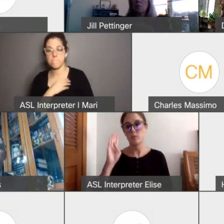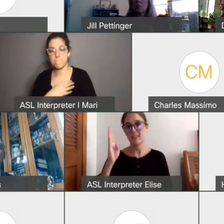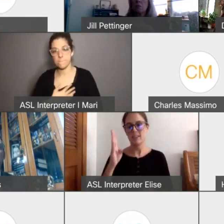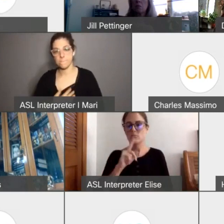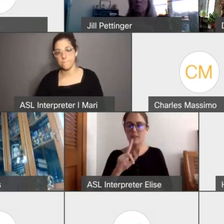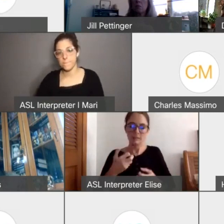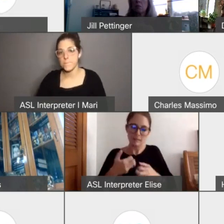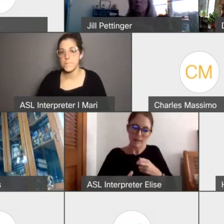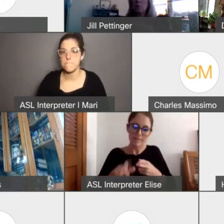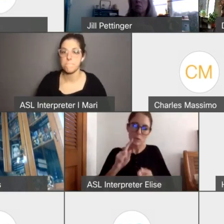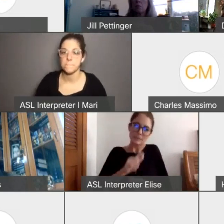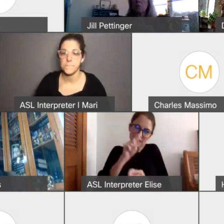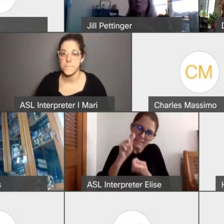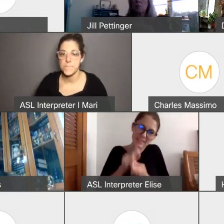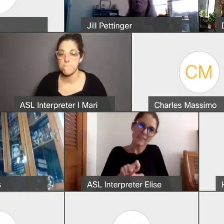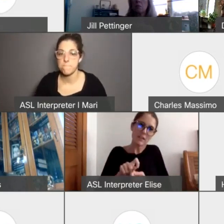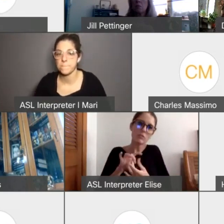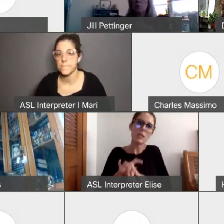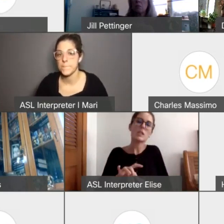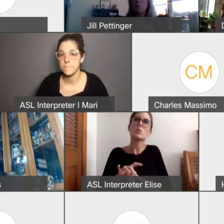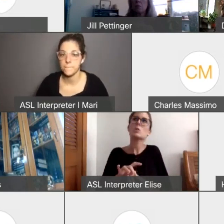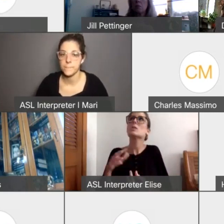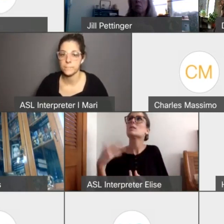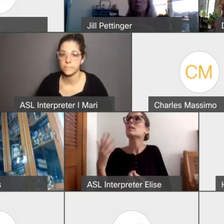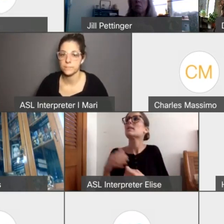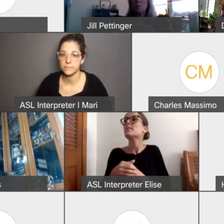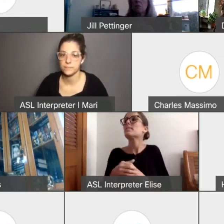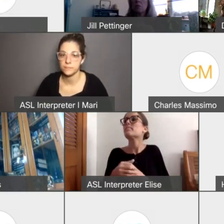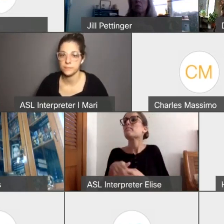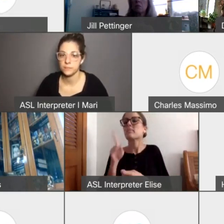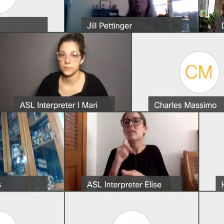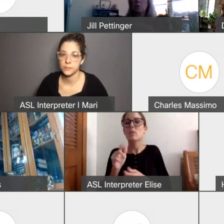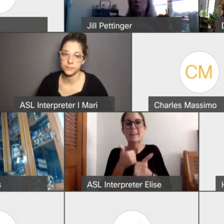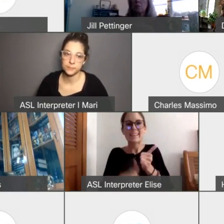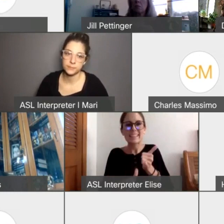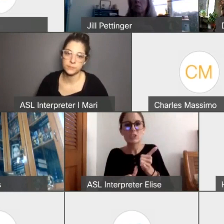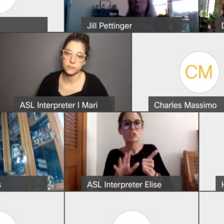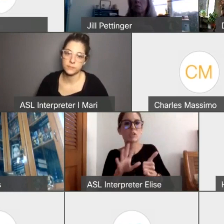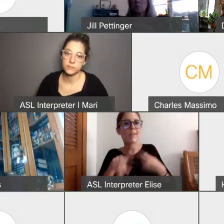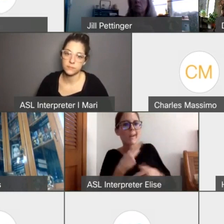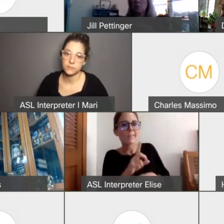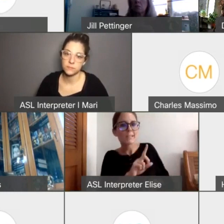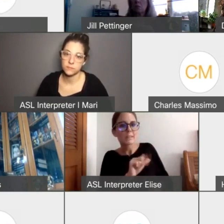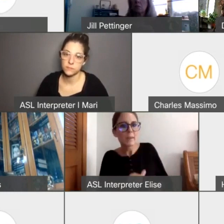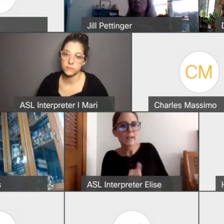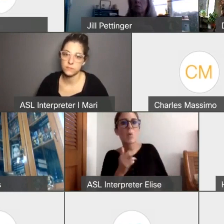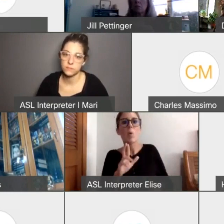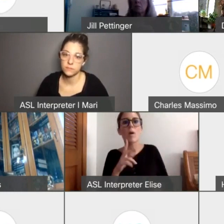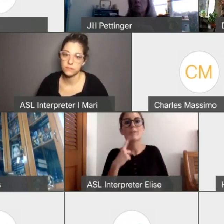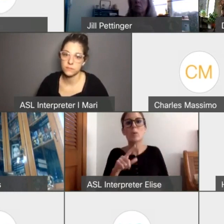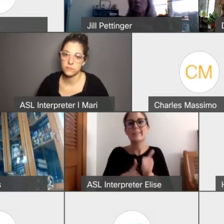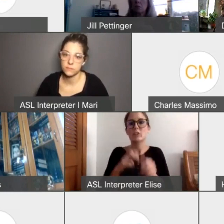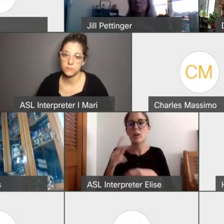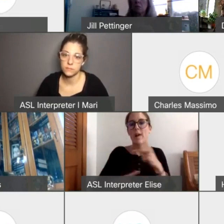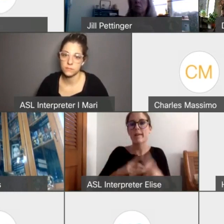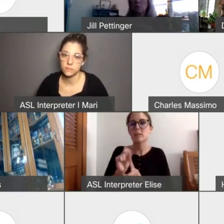do specific about like, hey, for each like type of disability or for each type